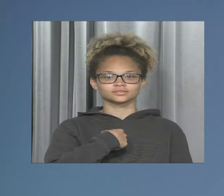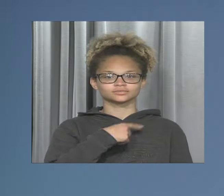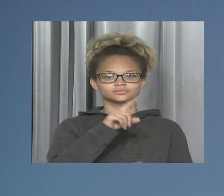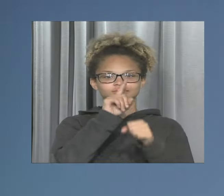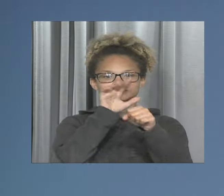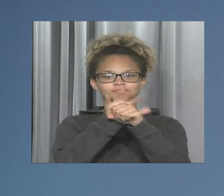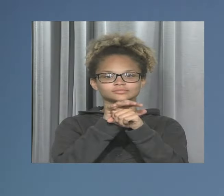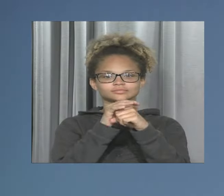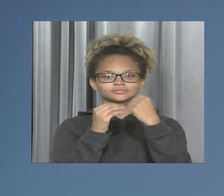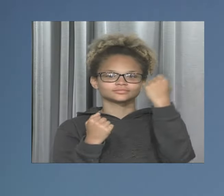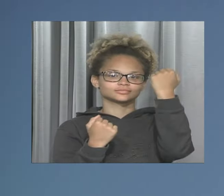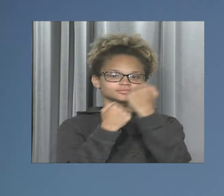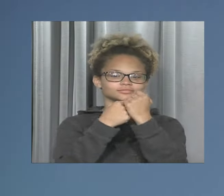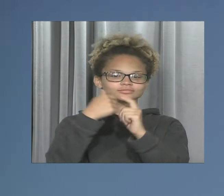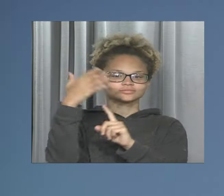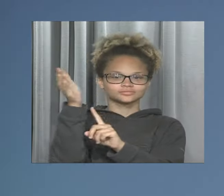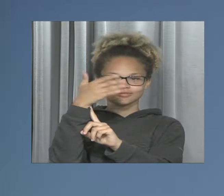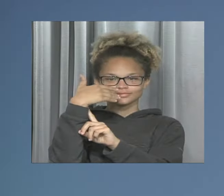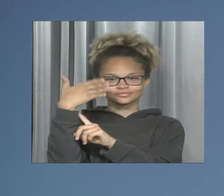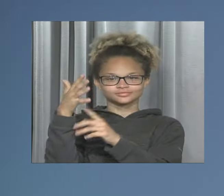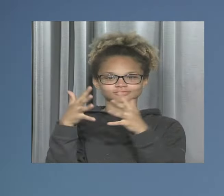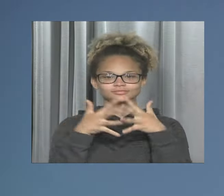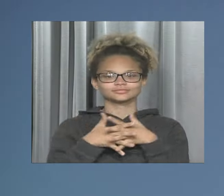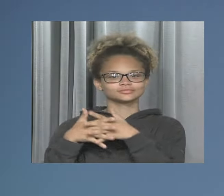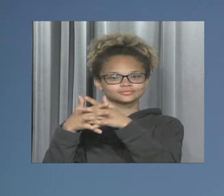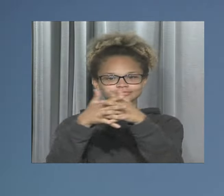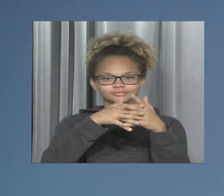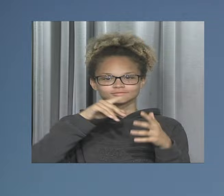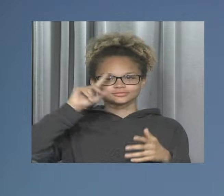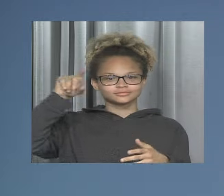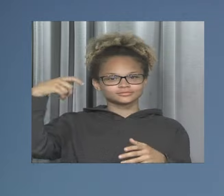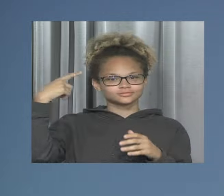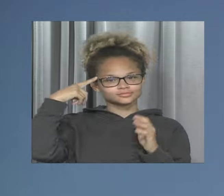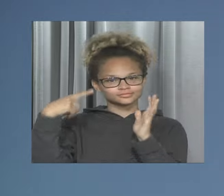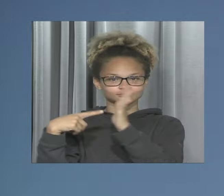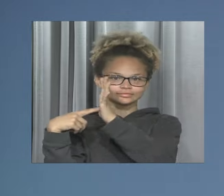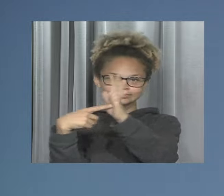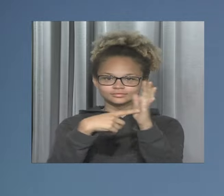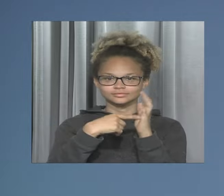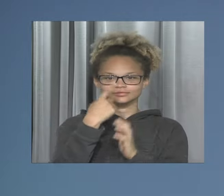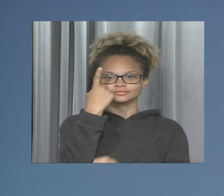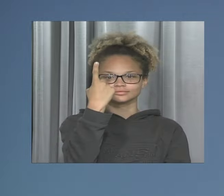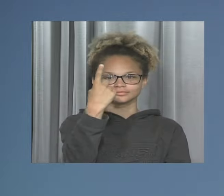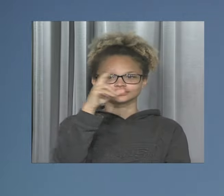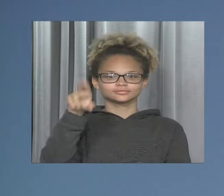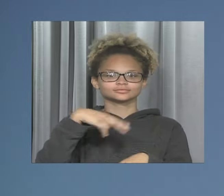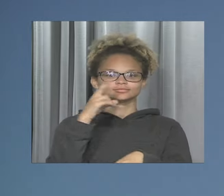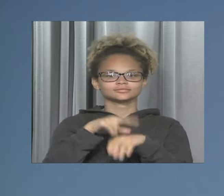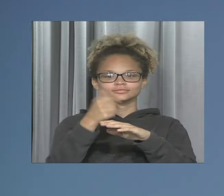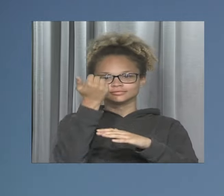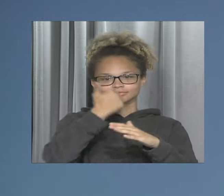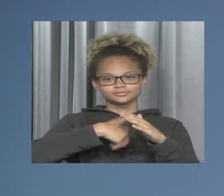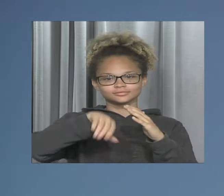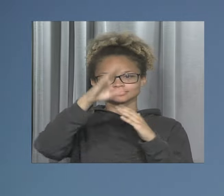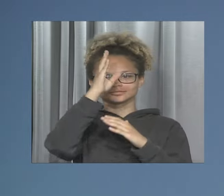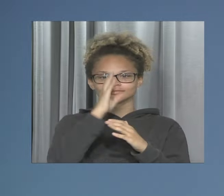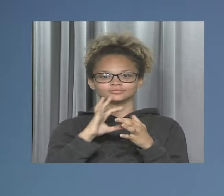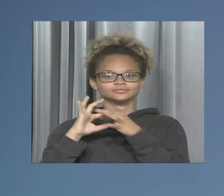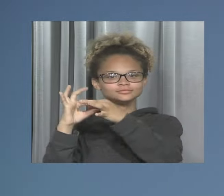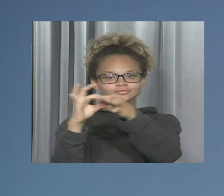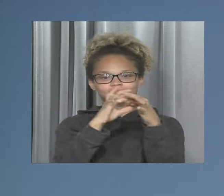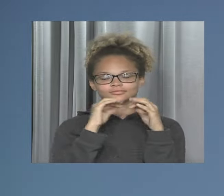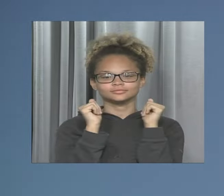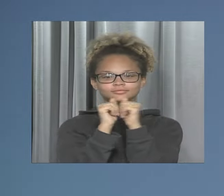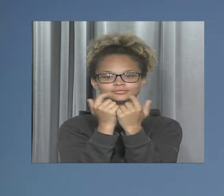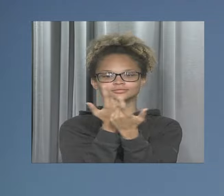I pledge allegiance to the flag of the United States of America and to the Republic for which it stands, one nation